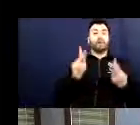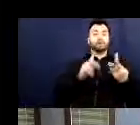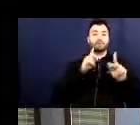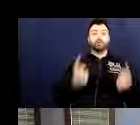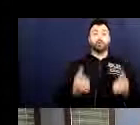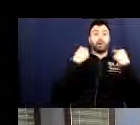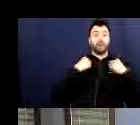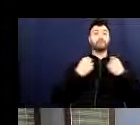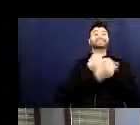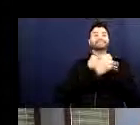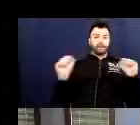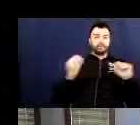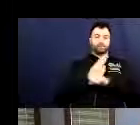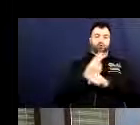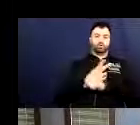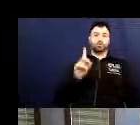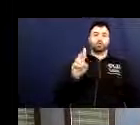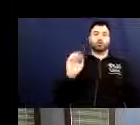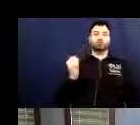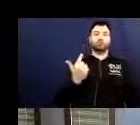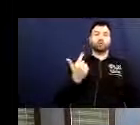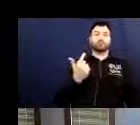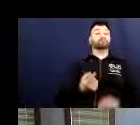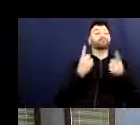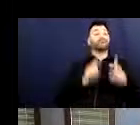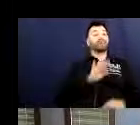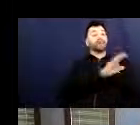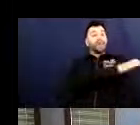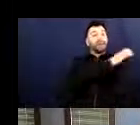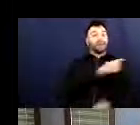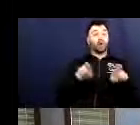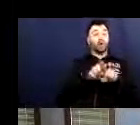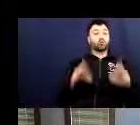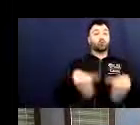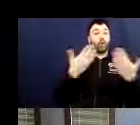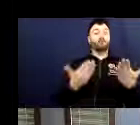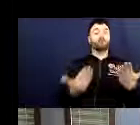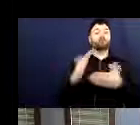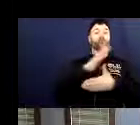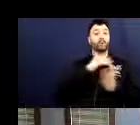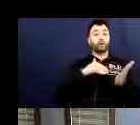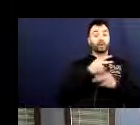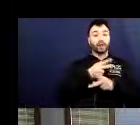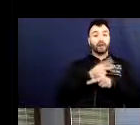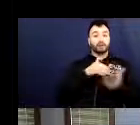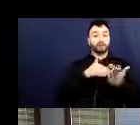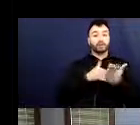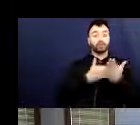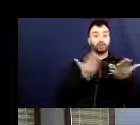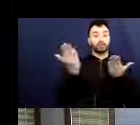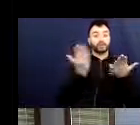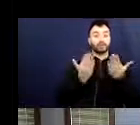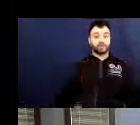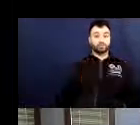place. They're also offering primary care to people. When people come in with a need for a